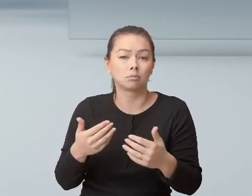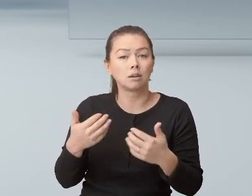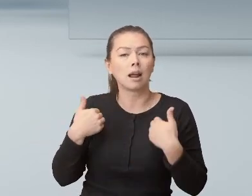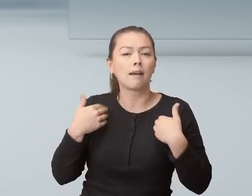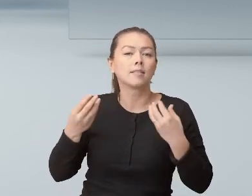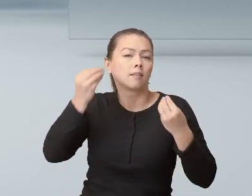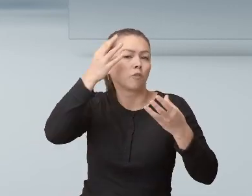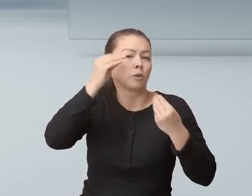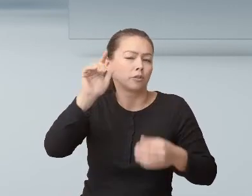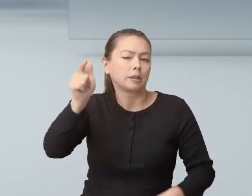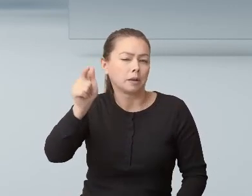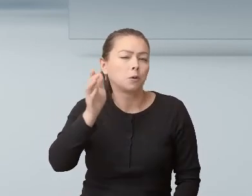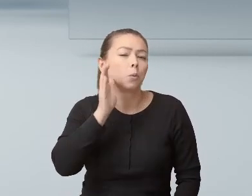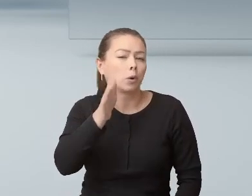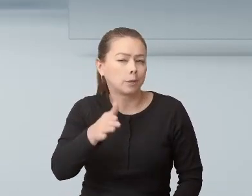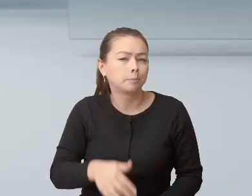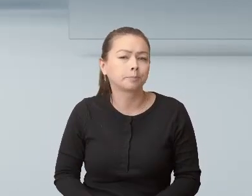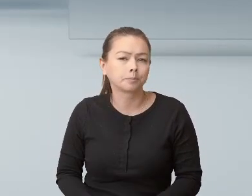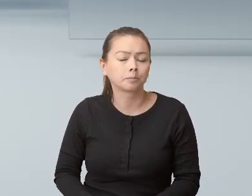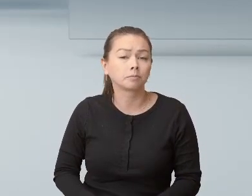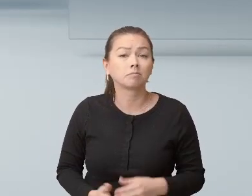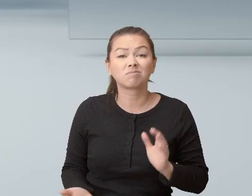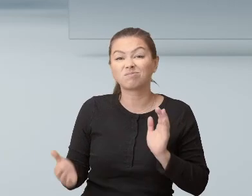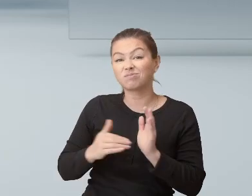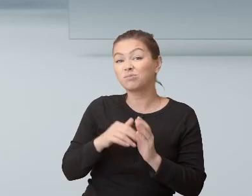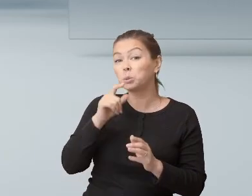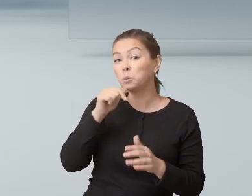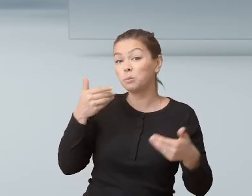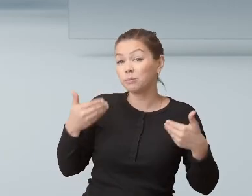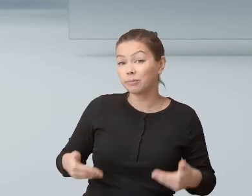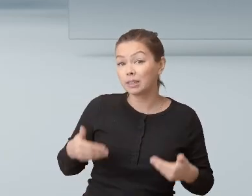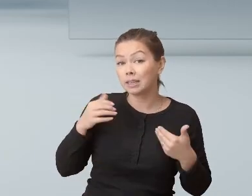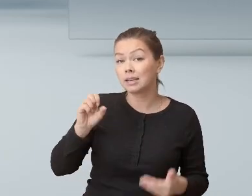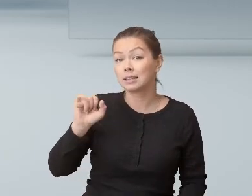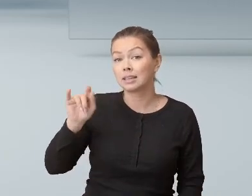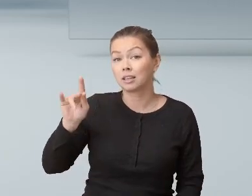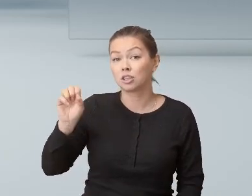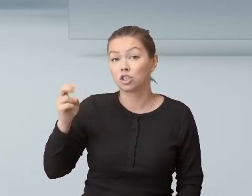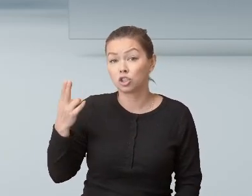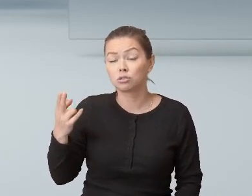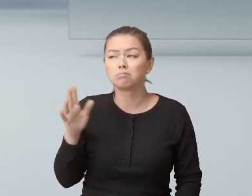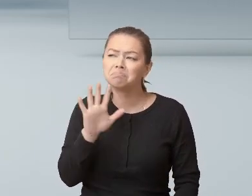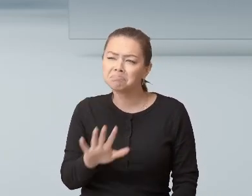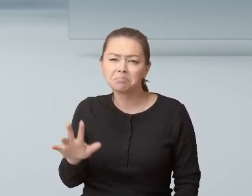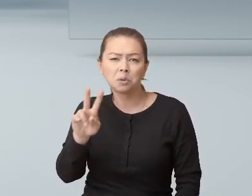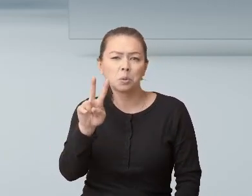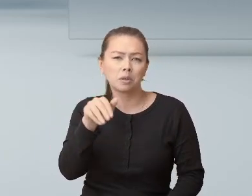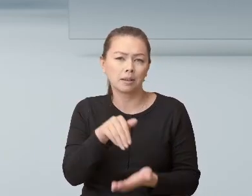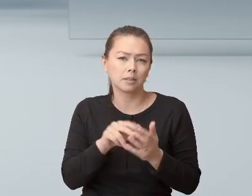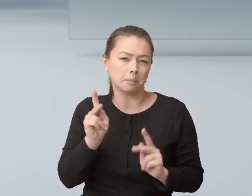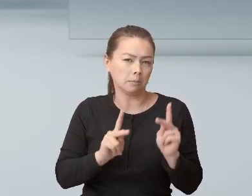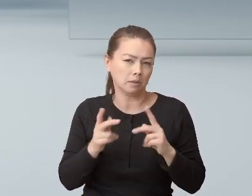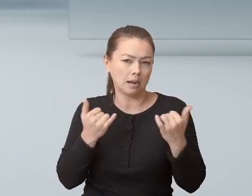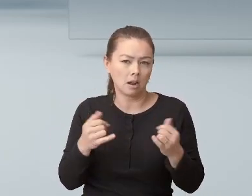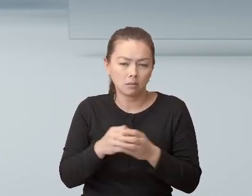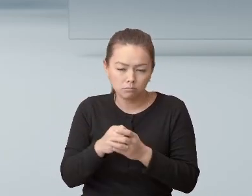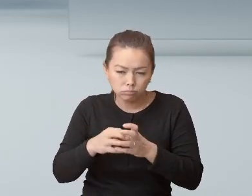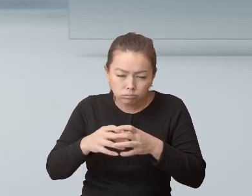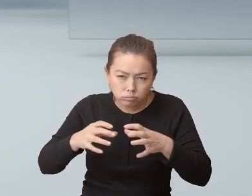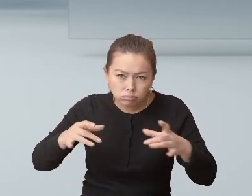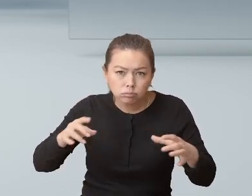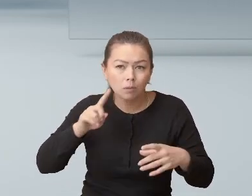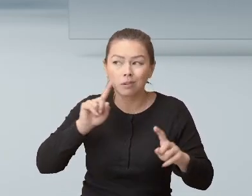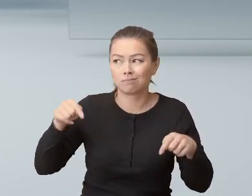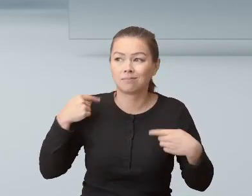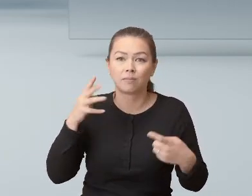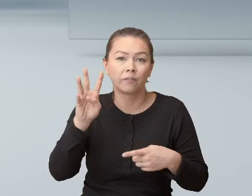this. So a bit about Sikich at a glance, just who we are. We're getting close to 2,000 people. We've been around for 40 years. So in other words,